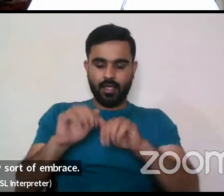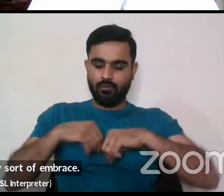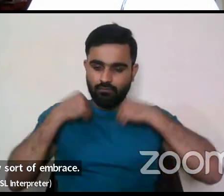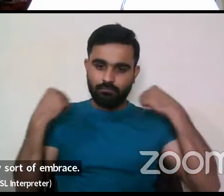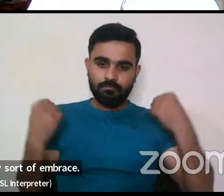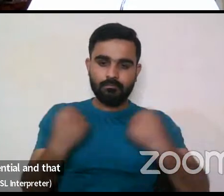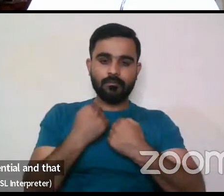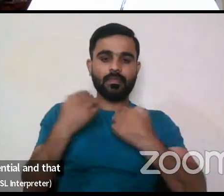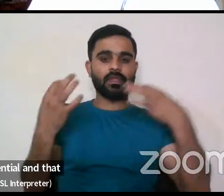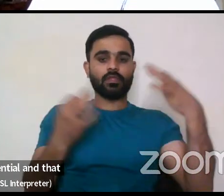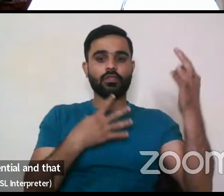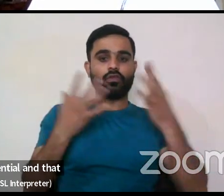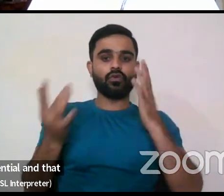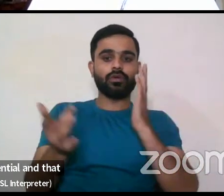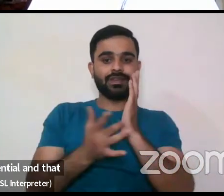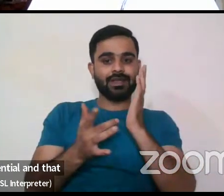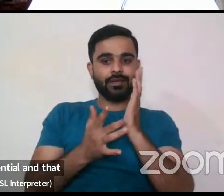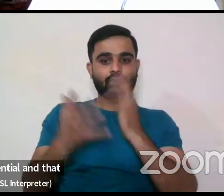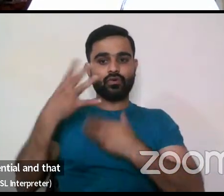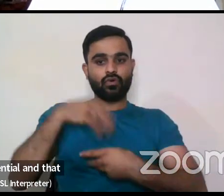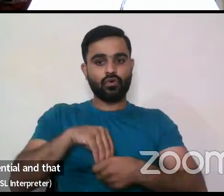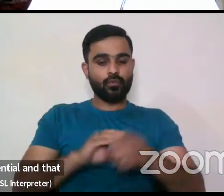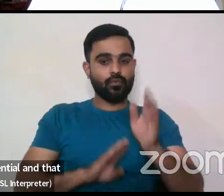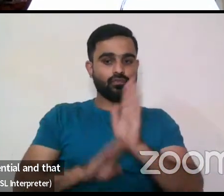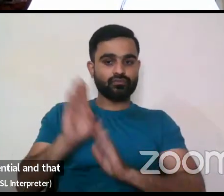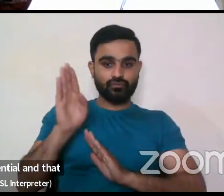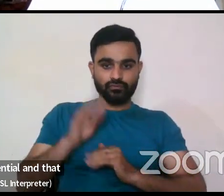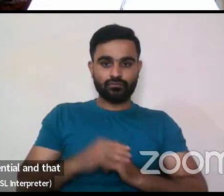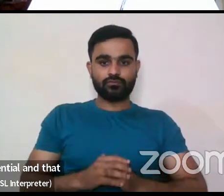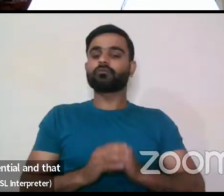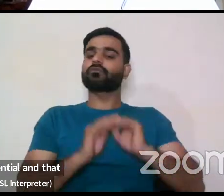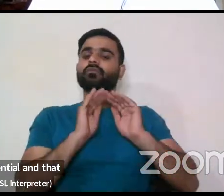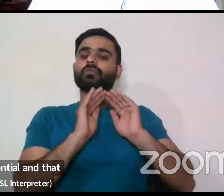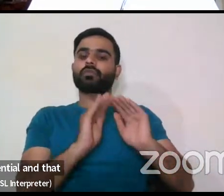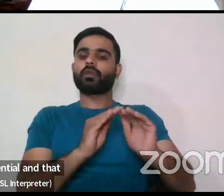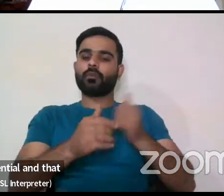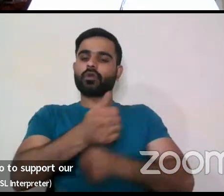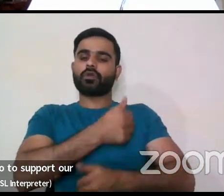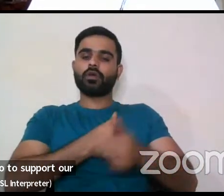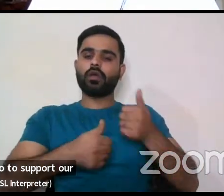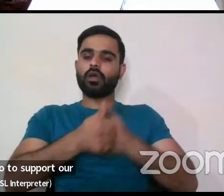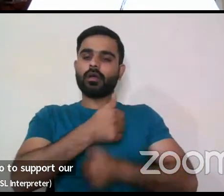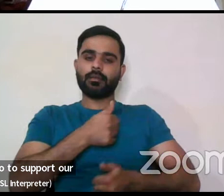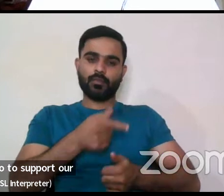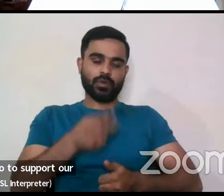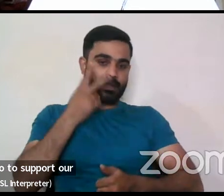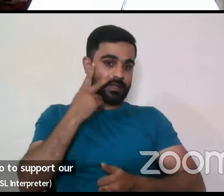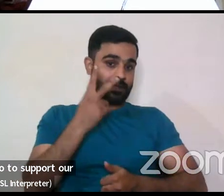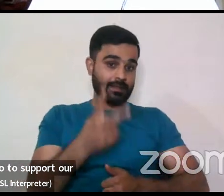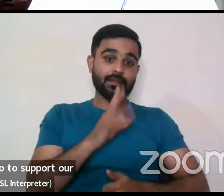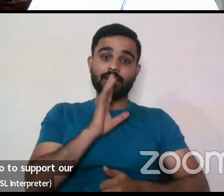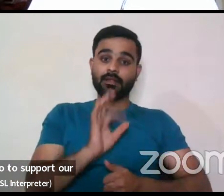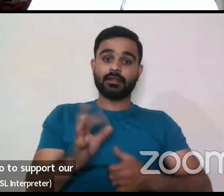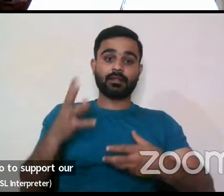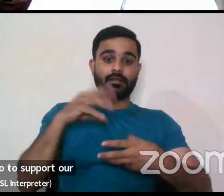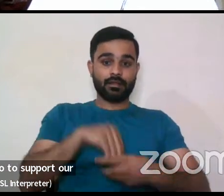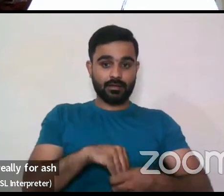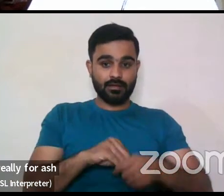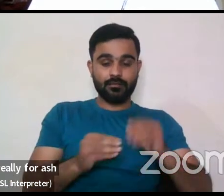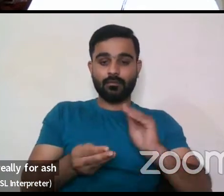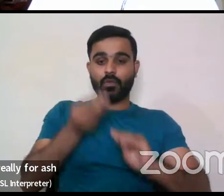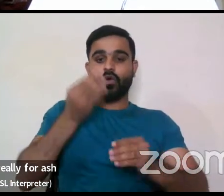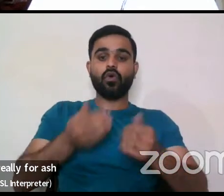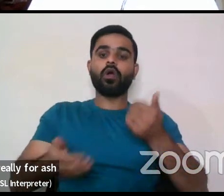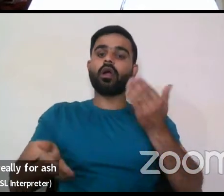that digital revolution can be harnessed also to support our competition enforcement and to really for our countries to emerge as more